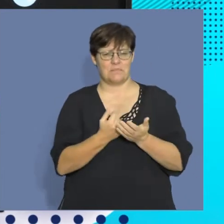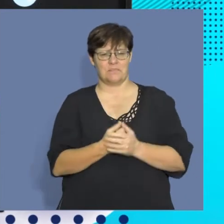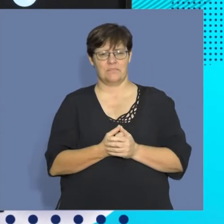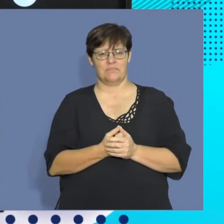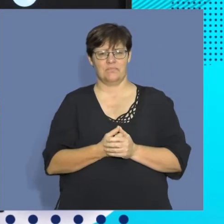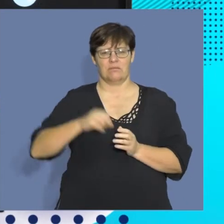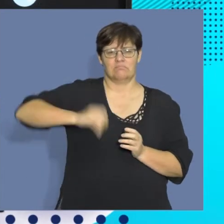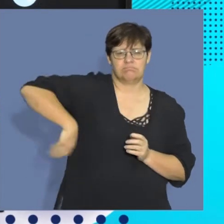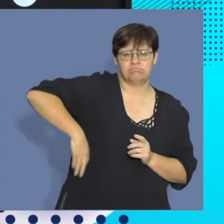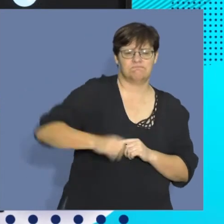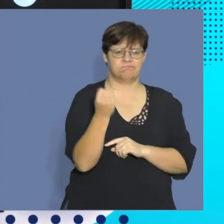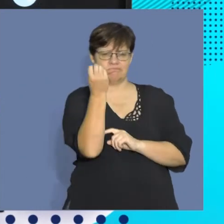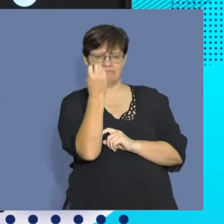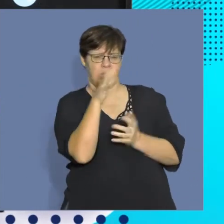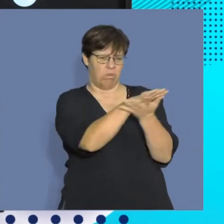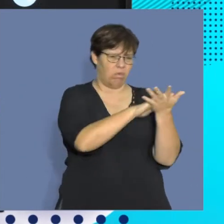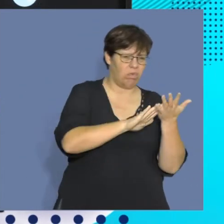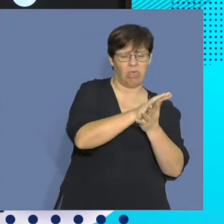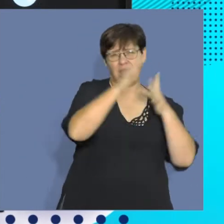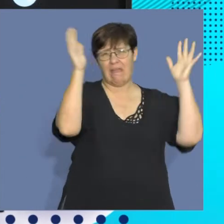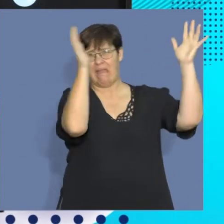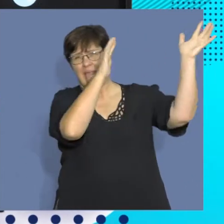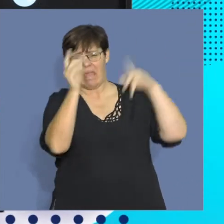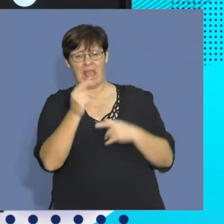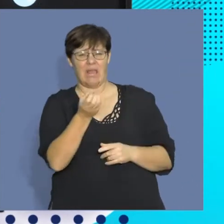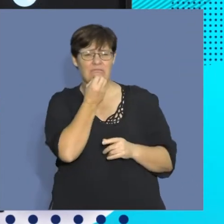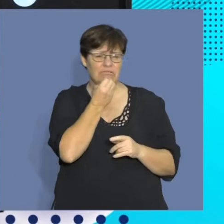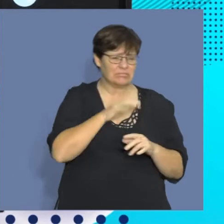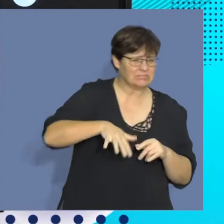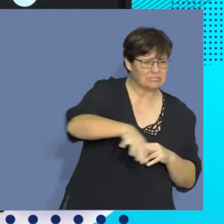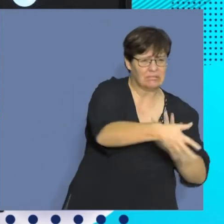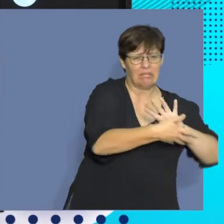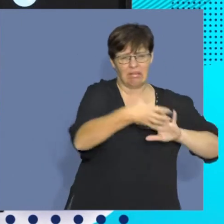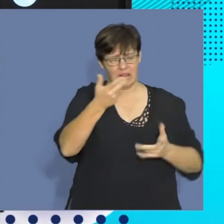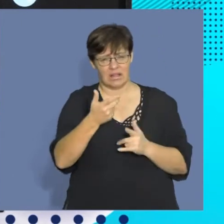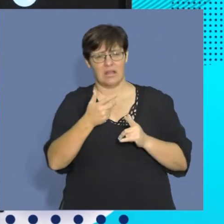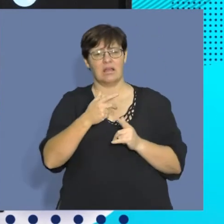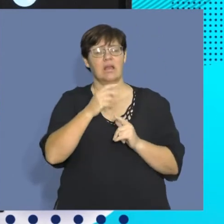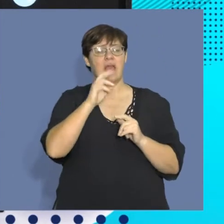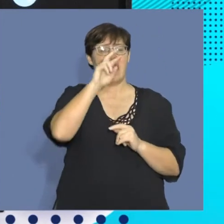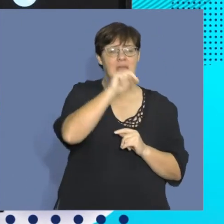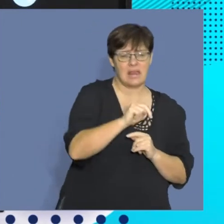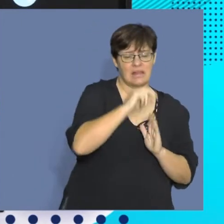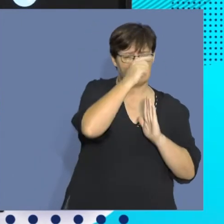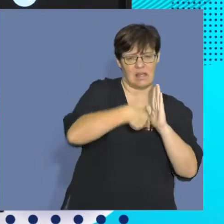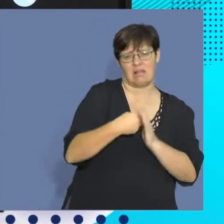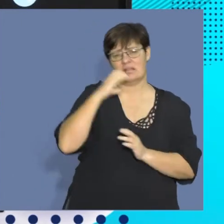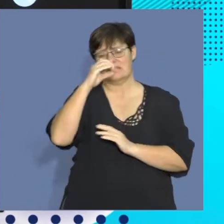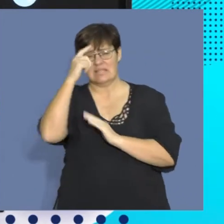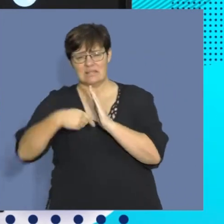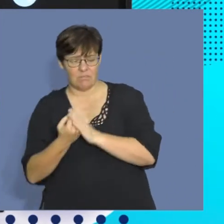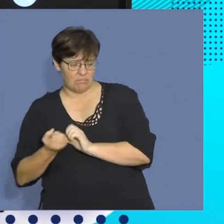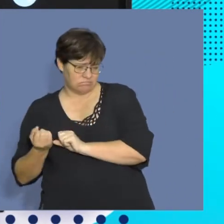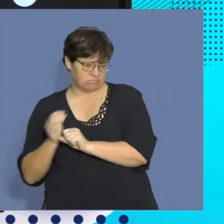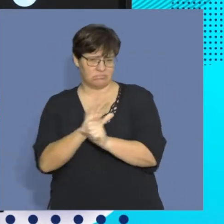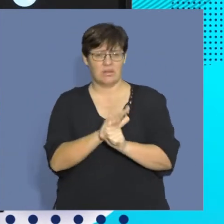as pollution, on the carbon cycle, on the nitrogen cycle, and how that affects the quality of the